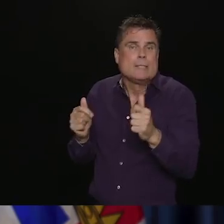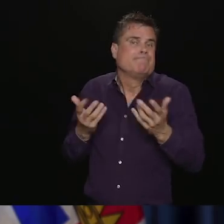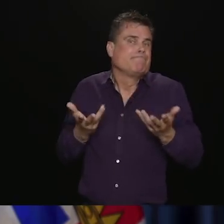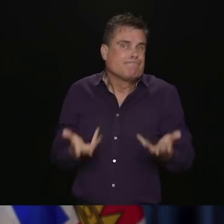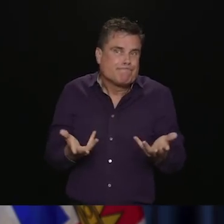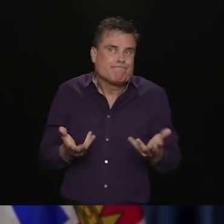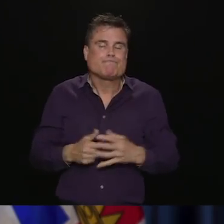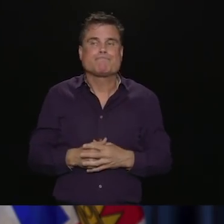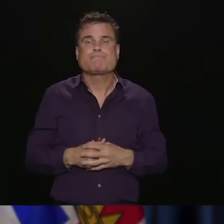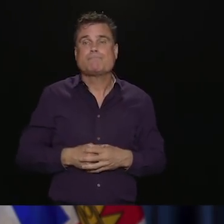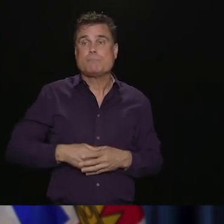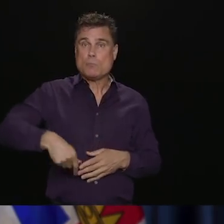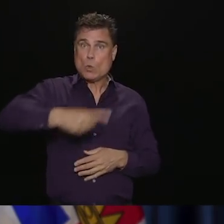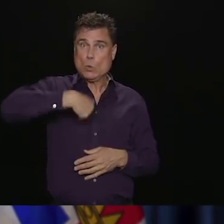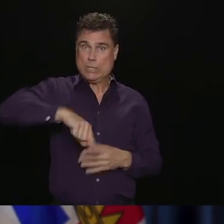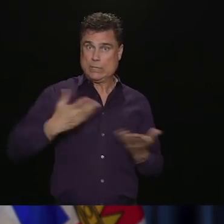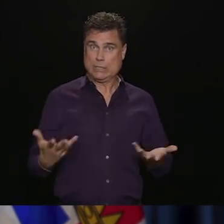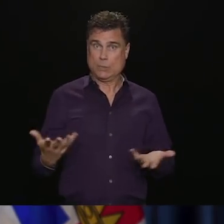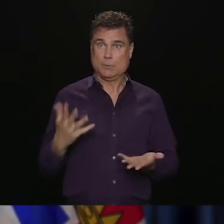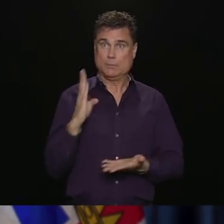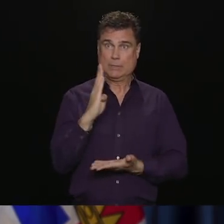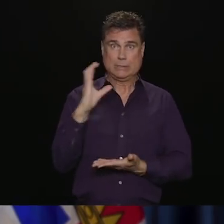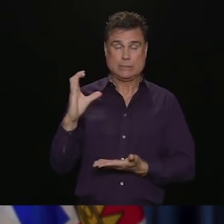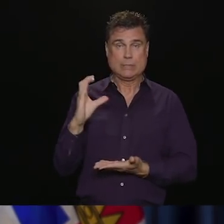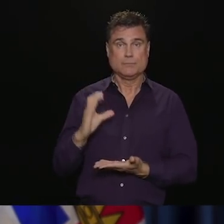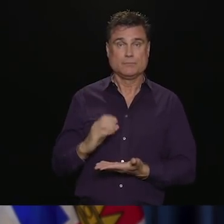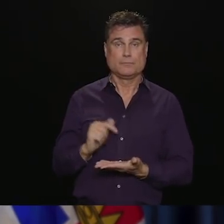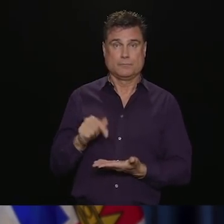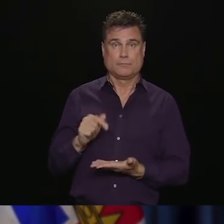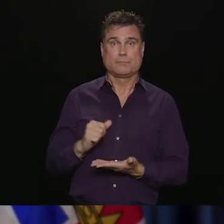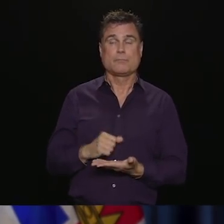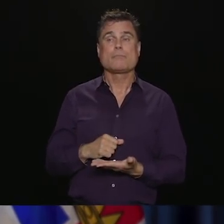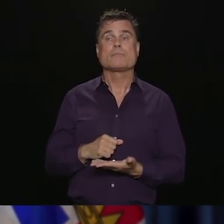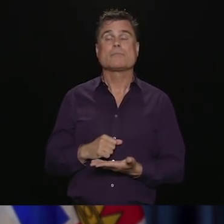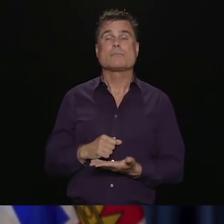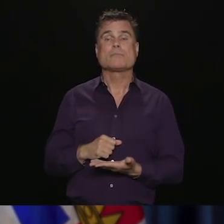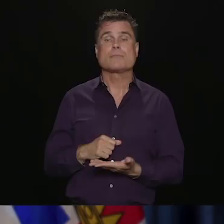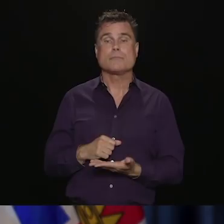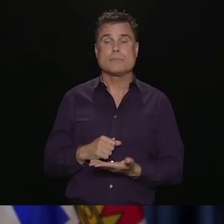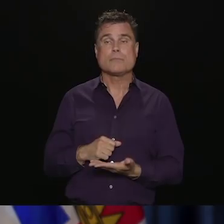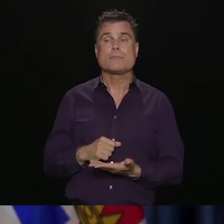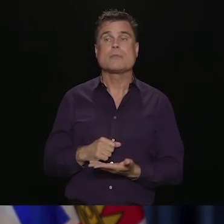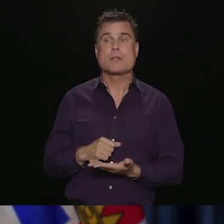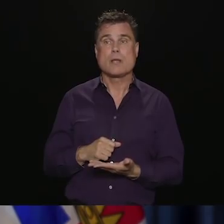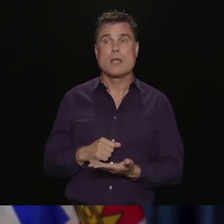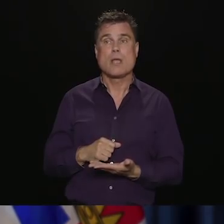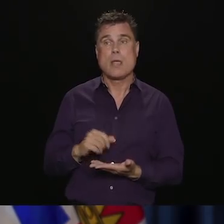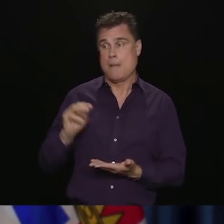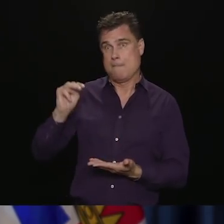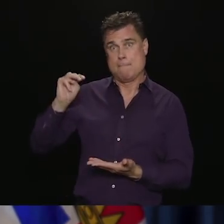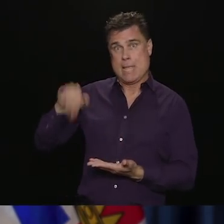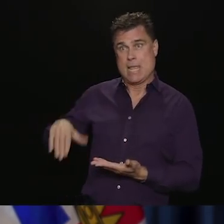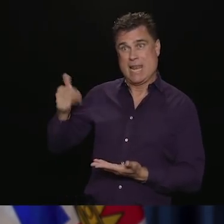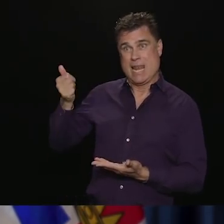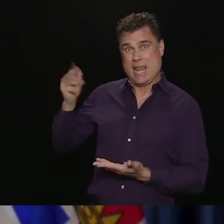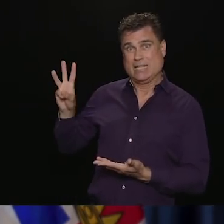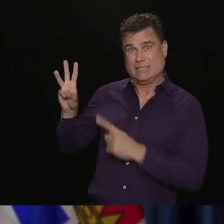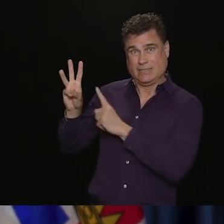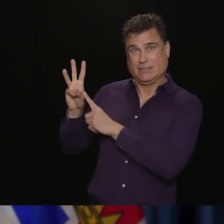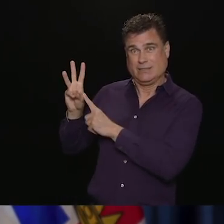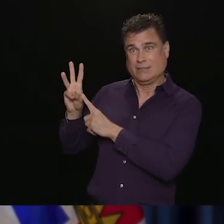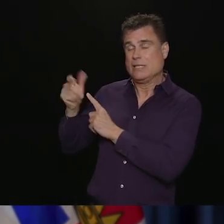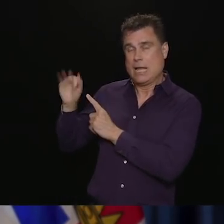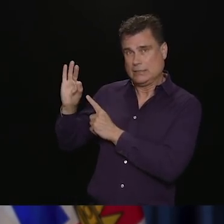complete the second incubation period since the easing of restrictions began on May 19th this week. A heightened focus on the future